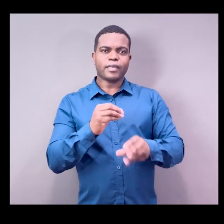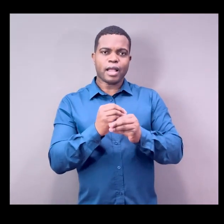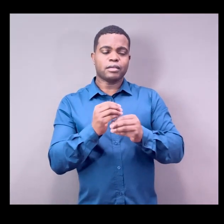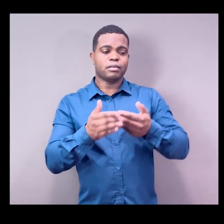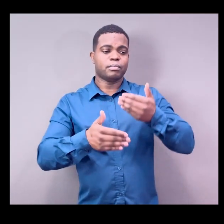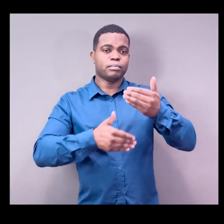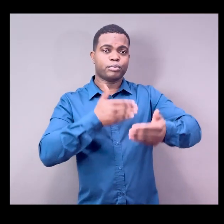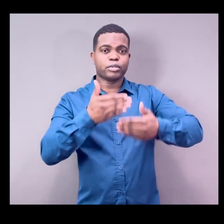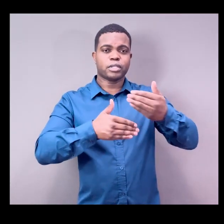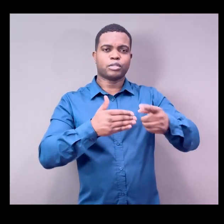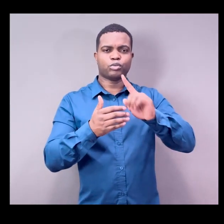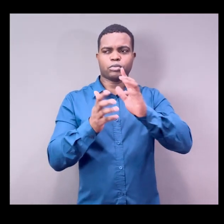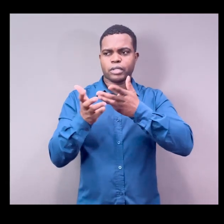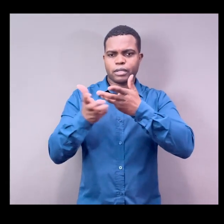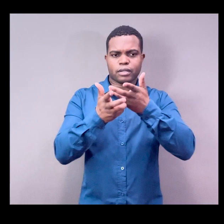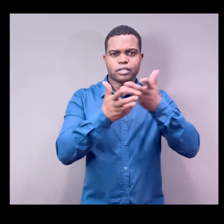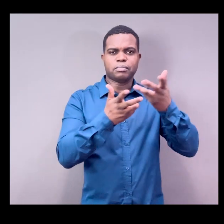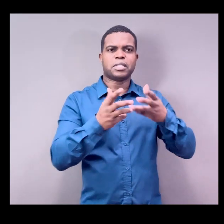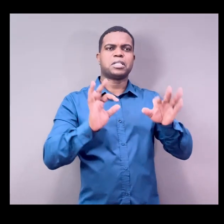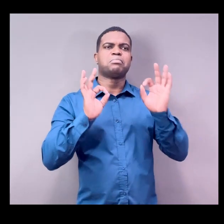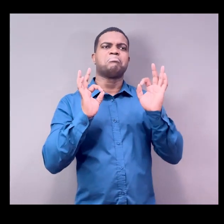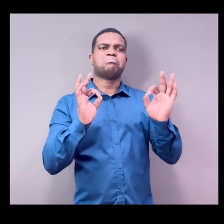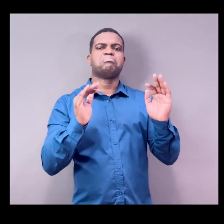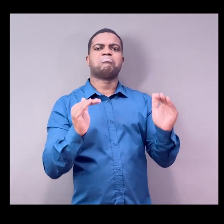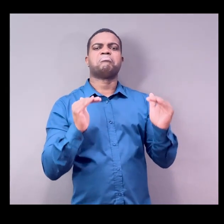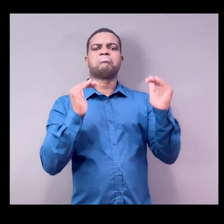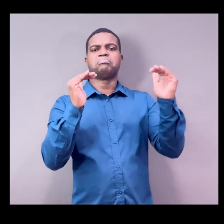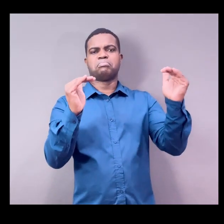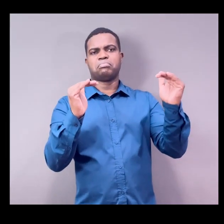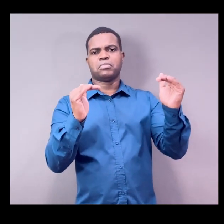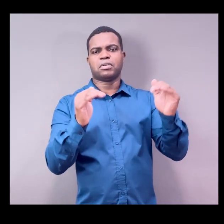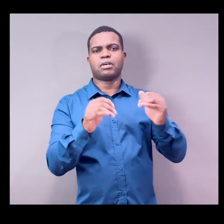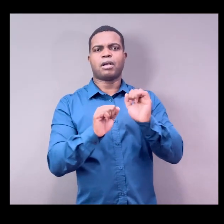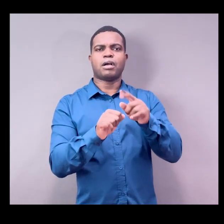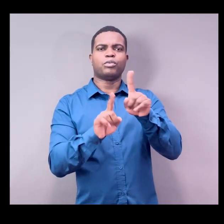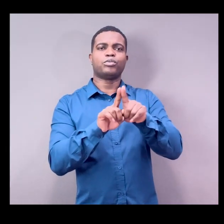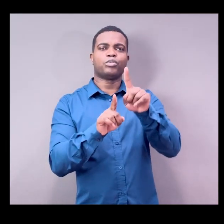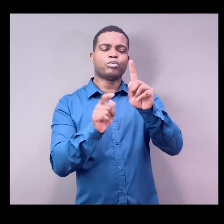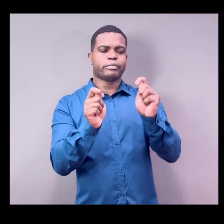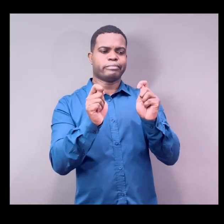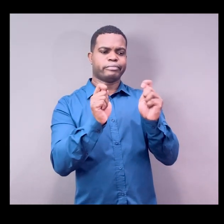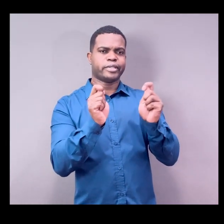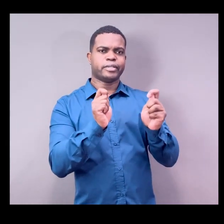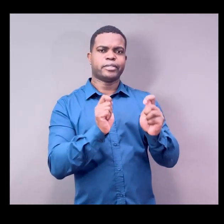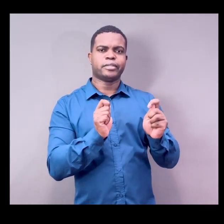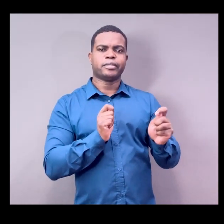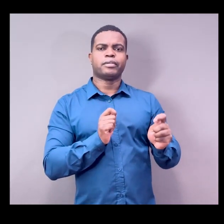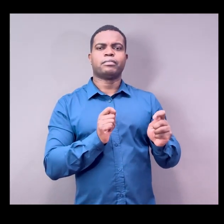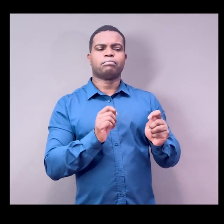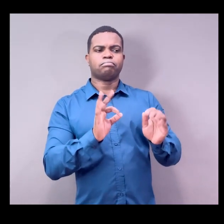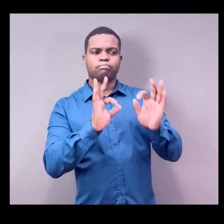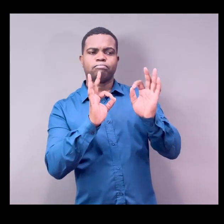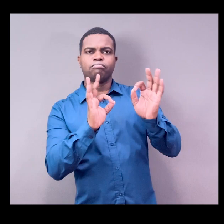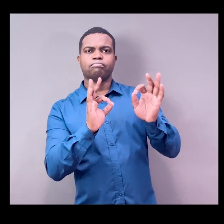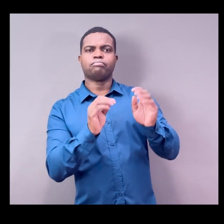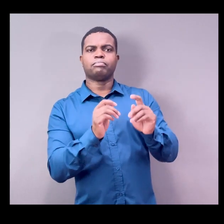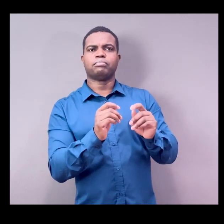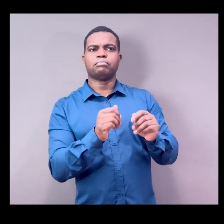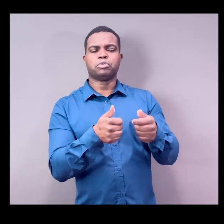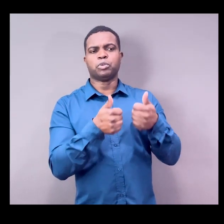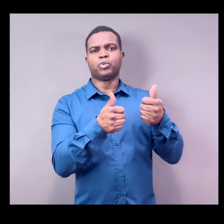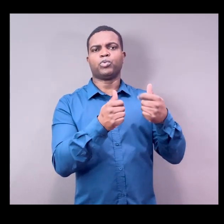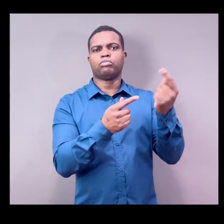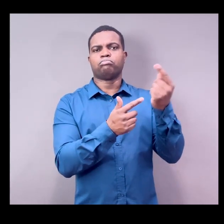design your engagement process. It will make you make adjustments in wherever you want to